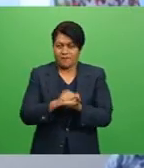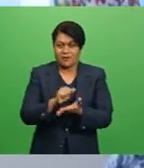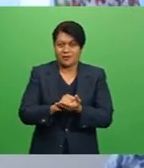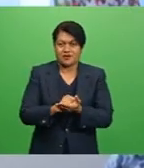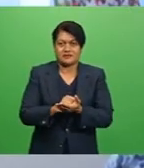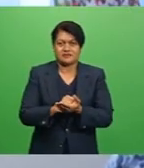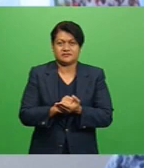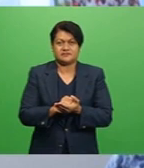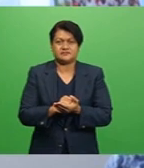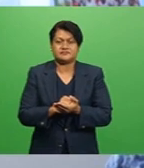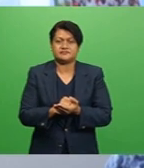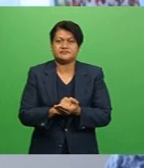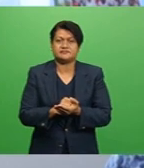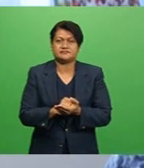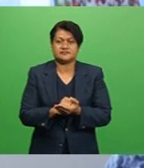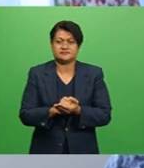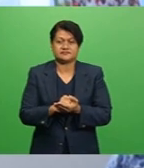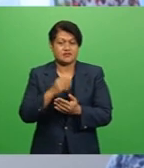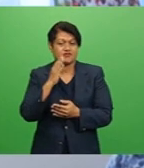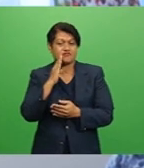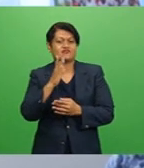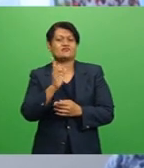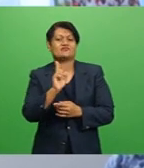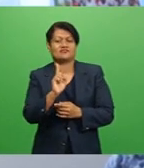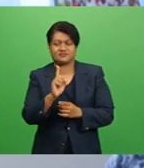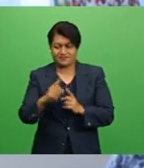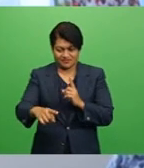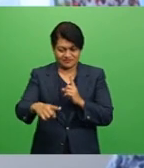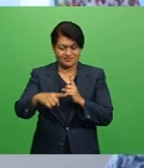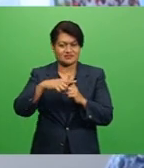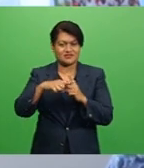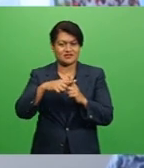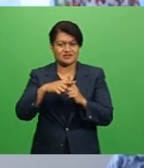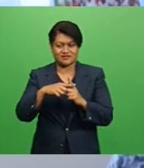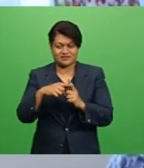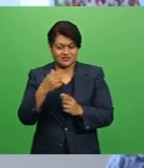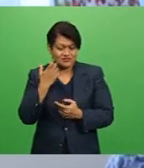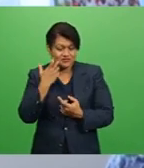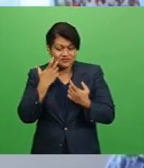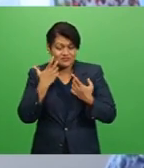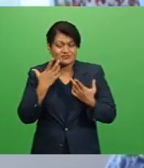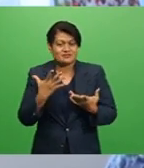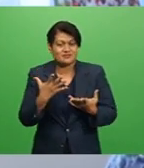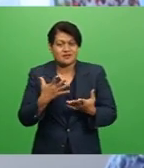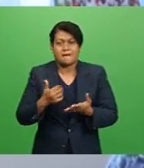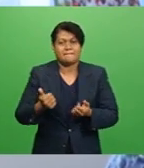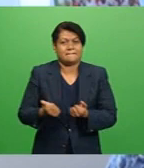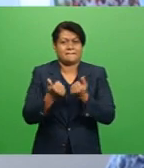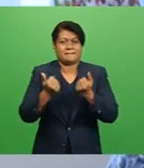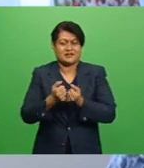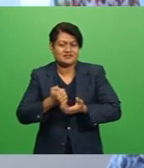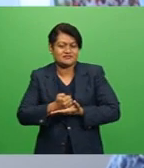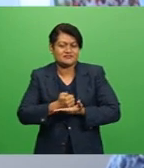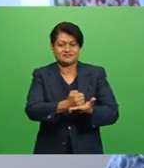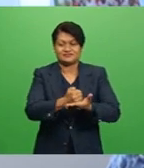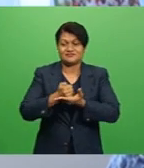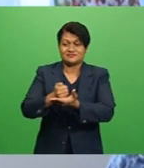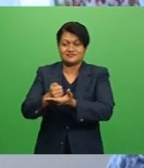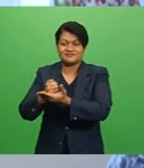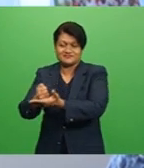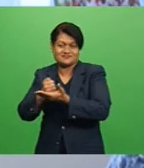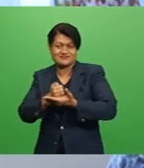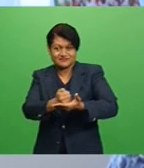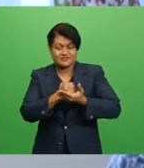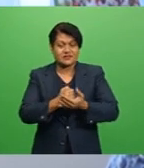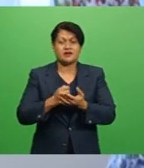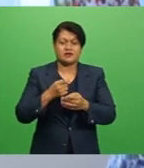it was very positive to note that there was a lot of assistance coming from Fiji and